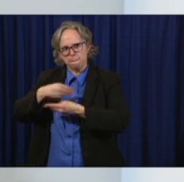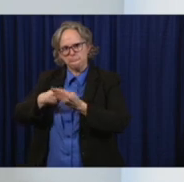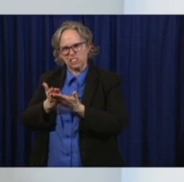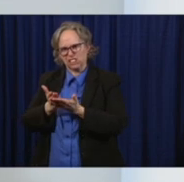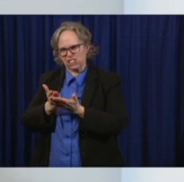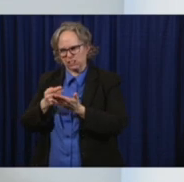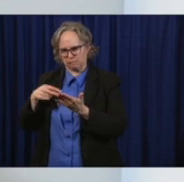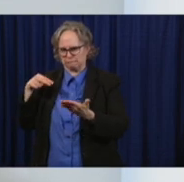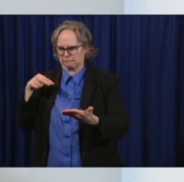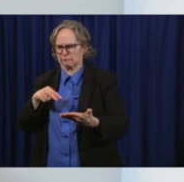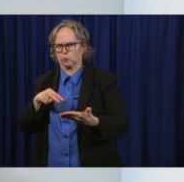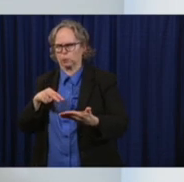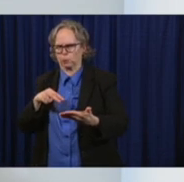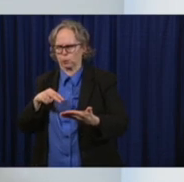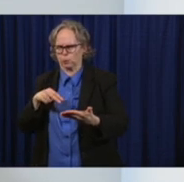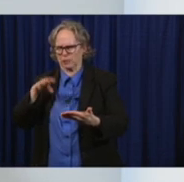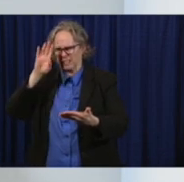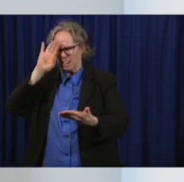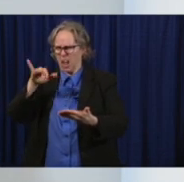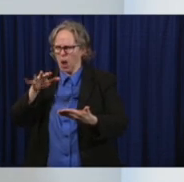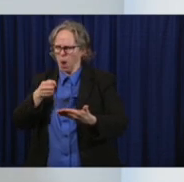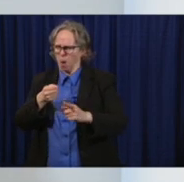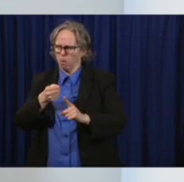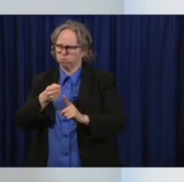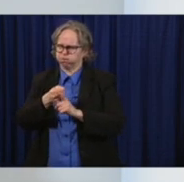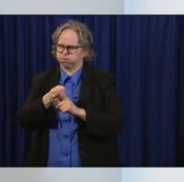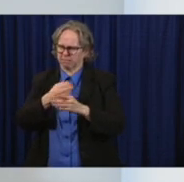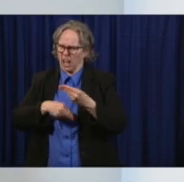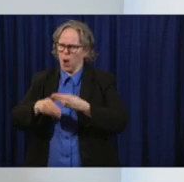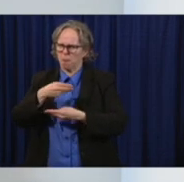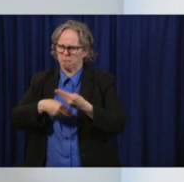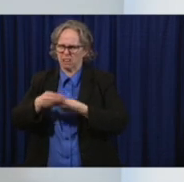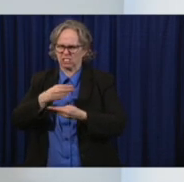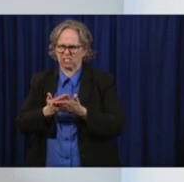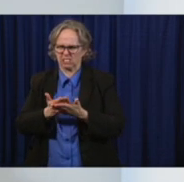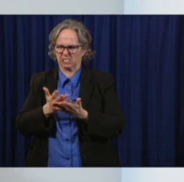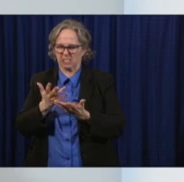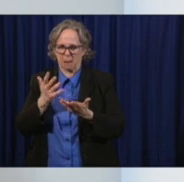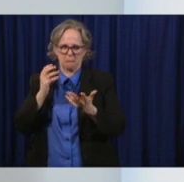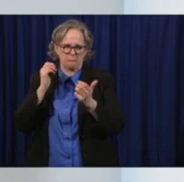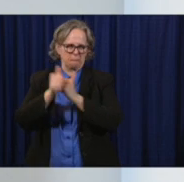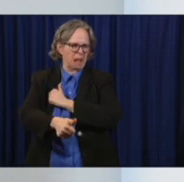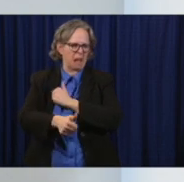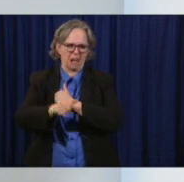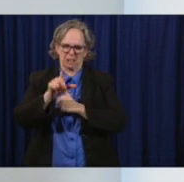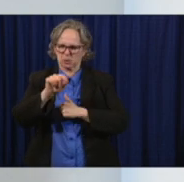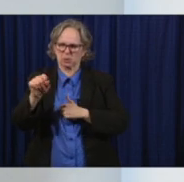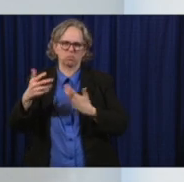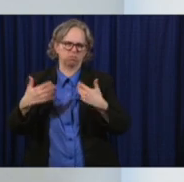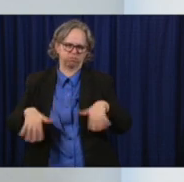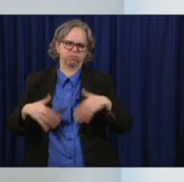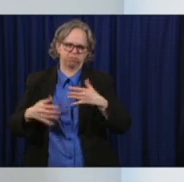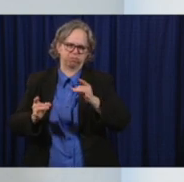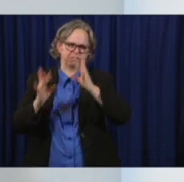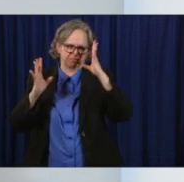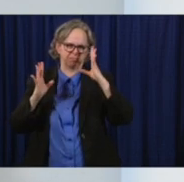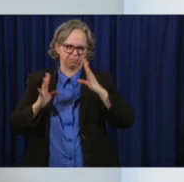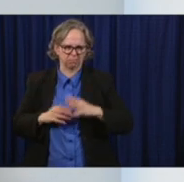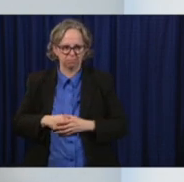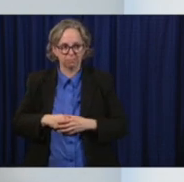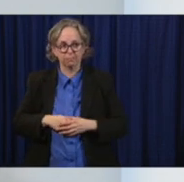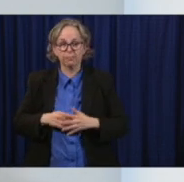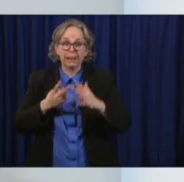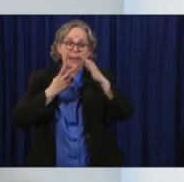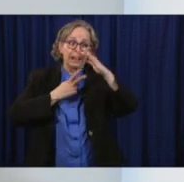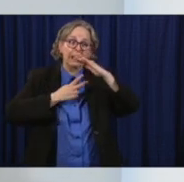budget through 2020 and beyond. So, but we only can take this step by step. We can't worry about the third quarter or the